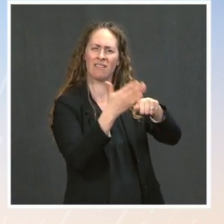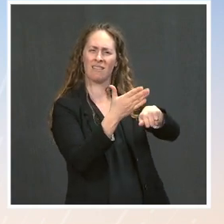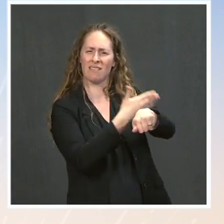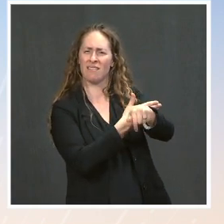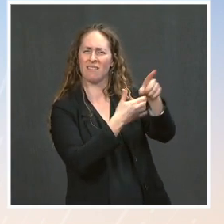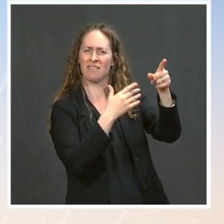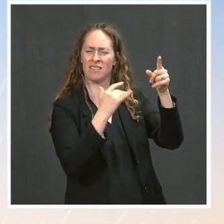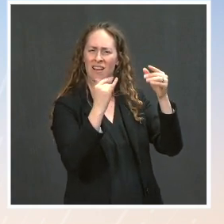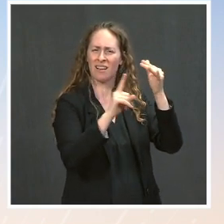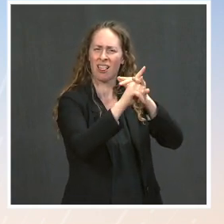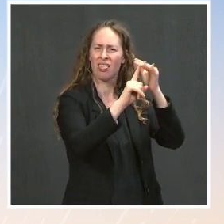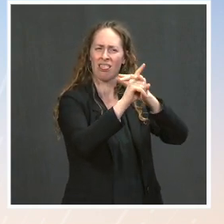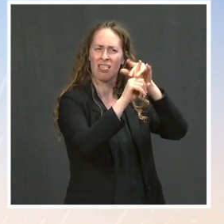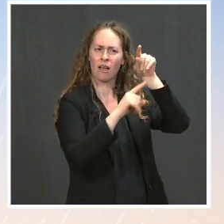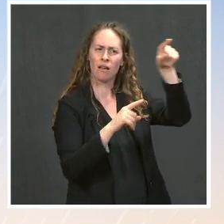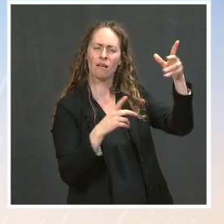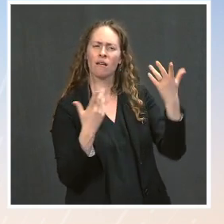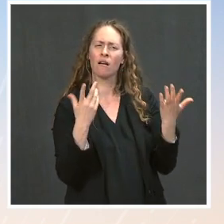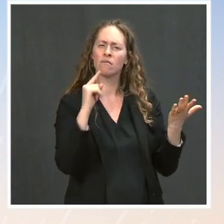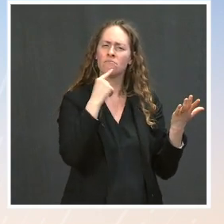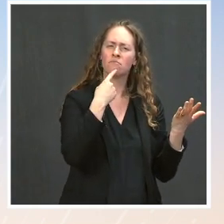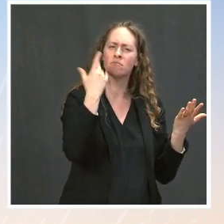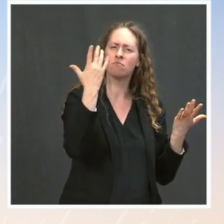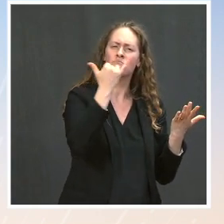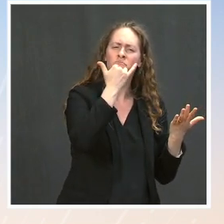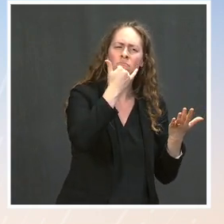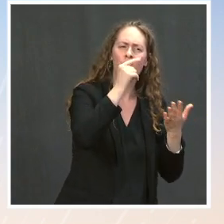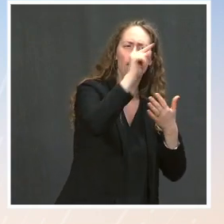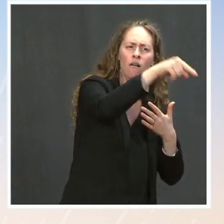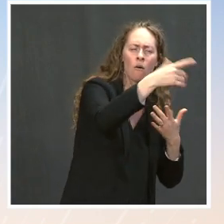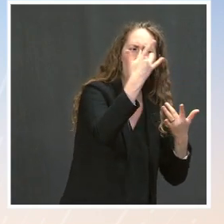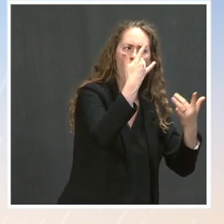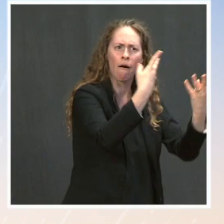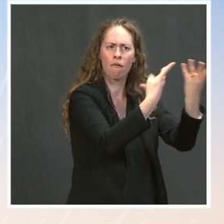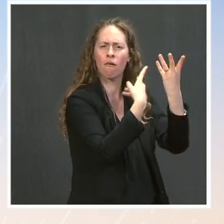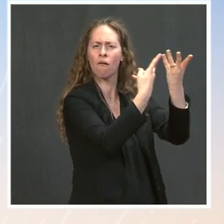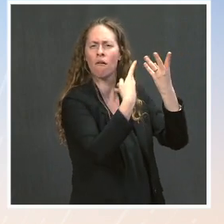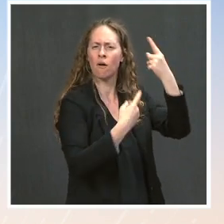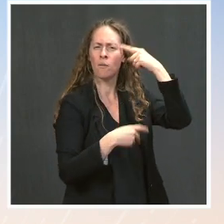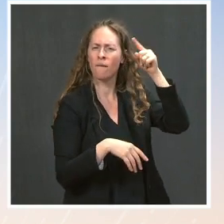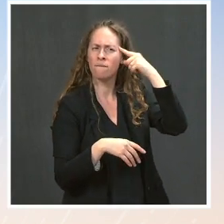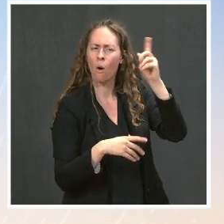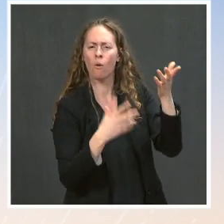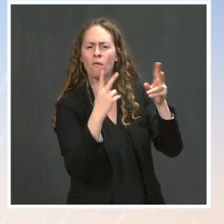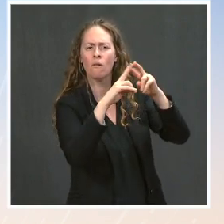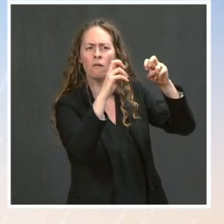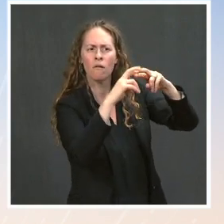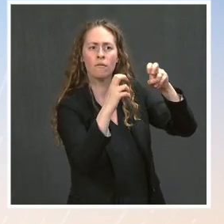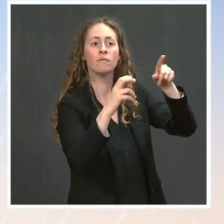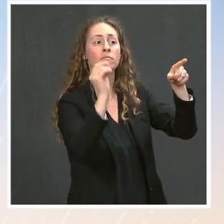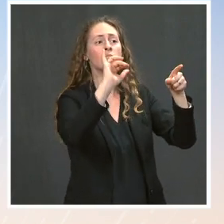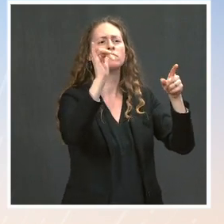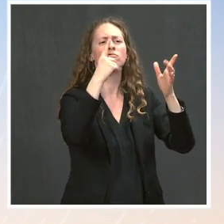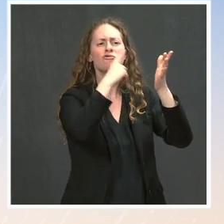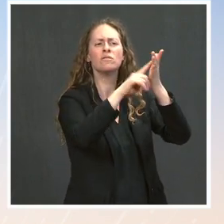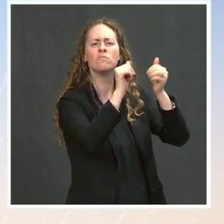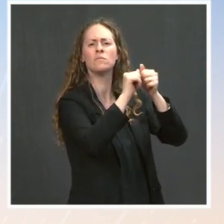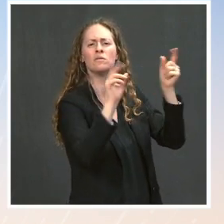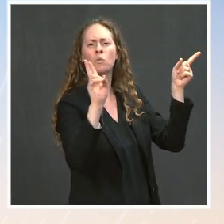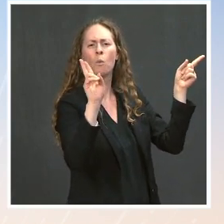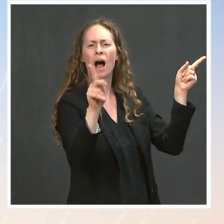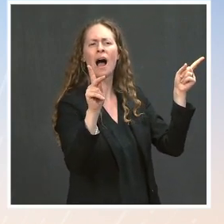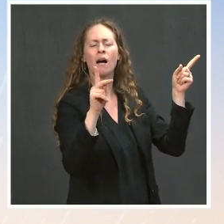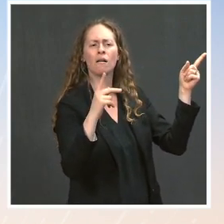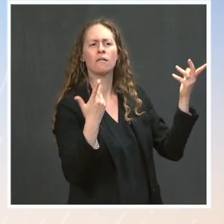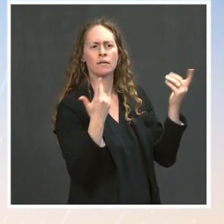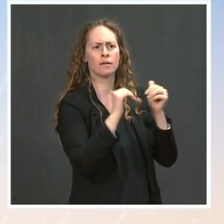of migration. Today's actions were also taken in close coordination with the United Kingdom, which has today established a new anti-corruption sanctions regime.